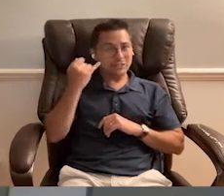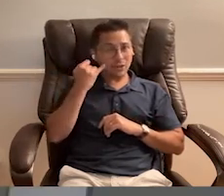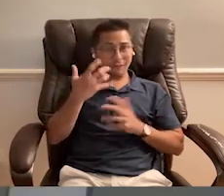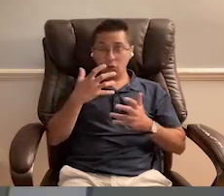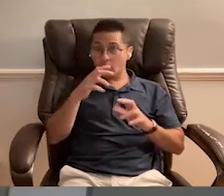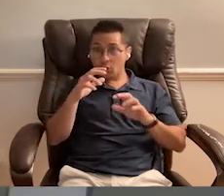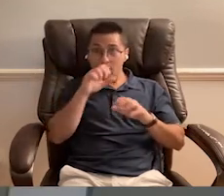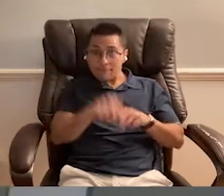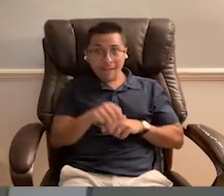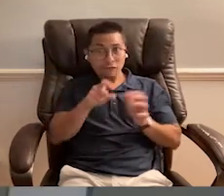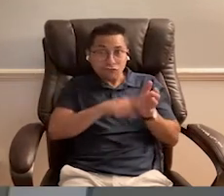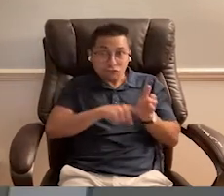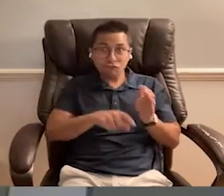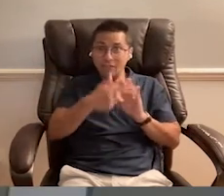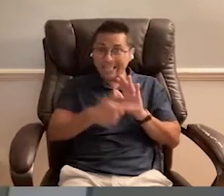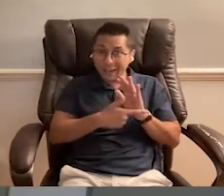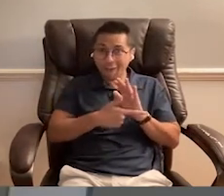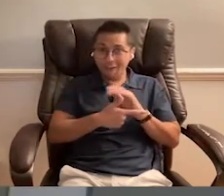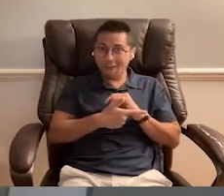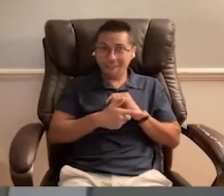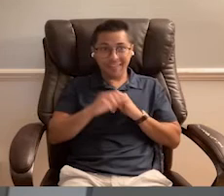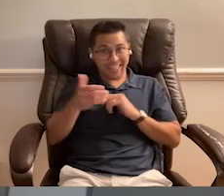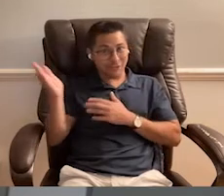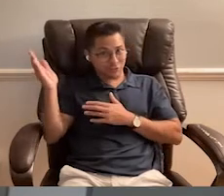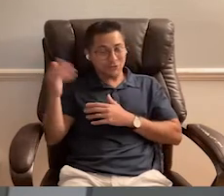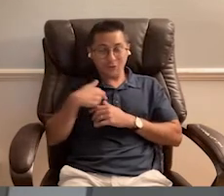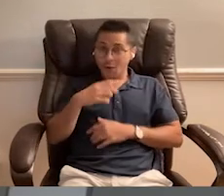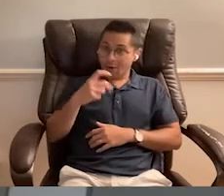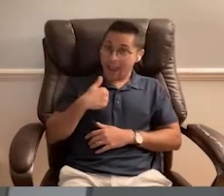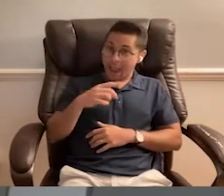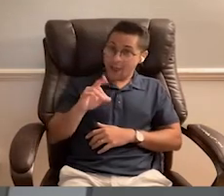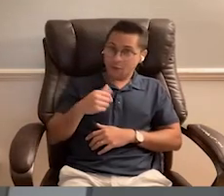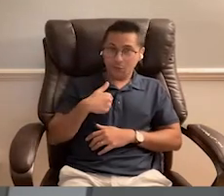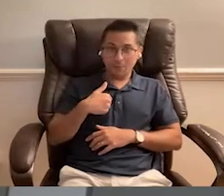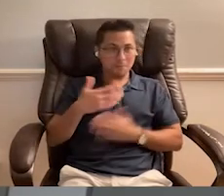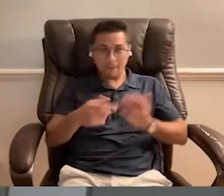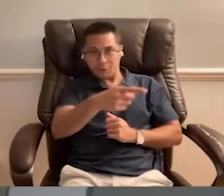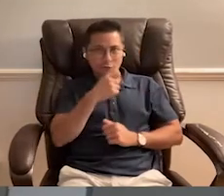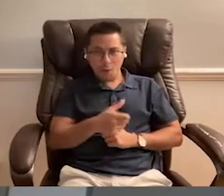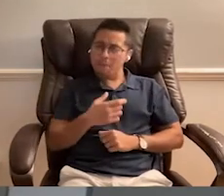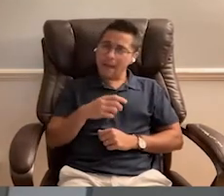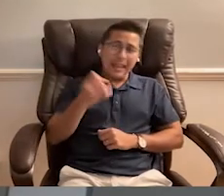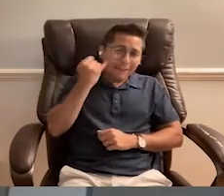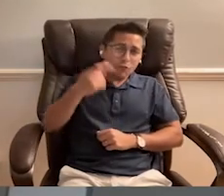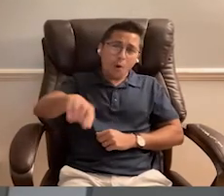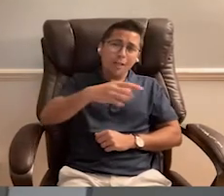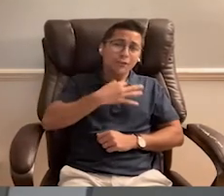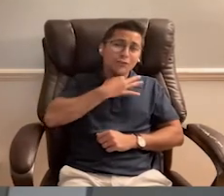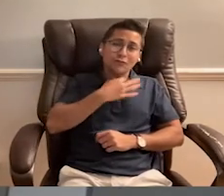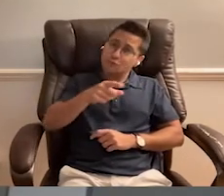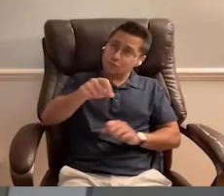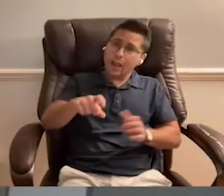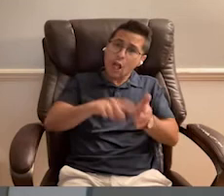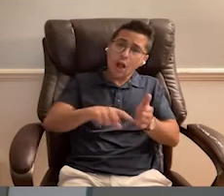Florida Statute 393. So if you ever just love to do legal research, and as a lawyer, okay, I like to do that, but you might